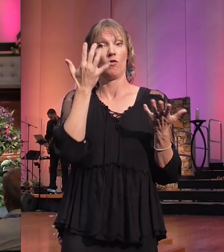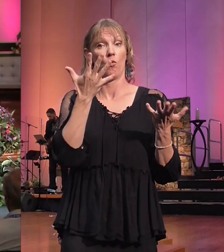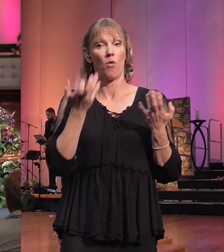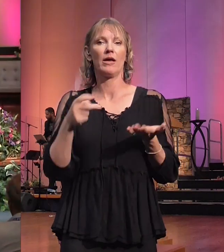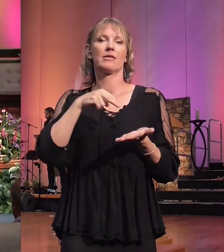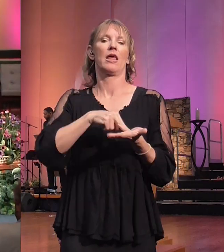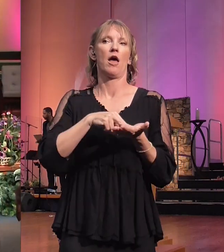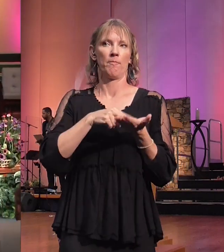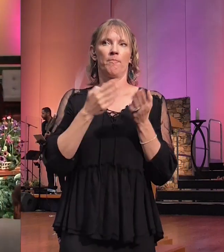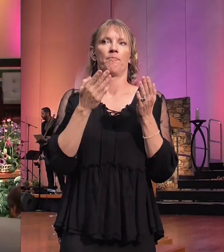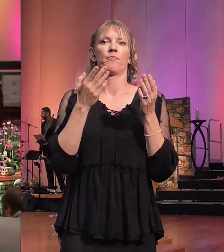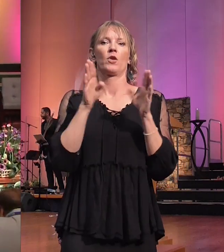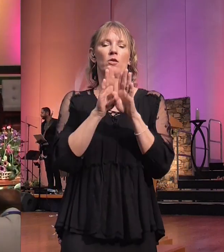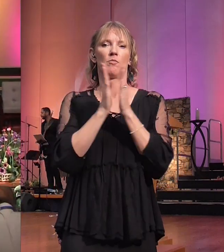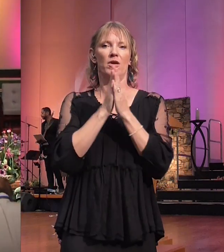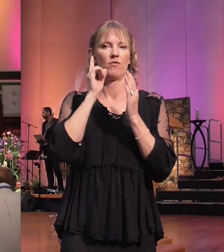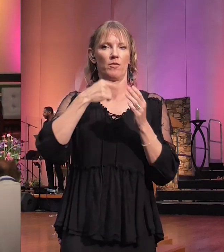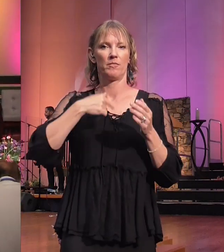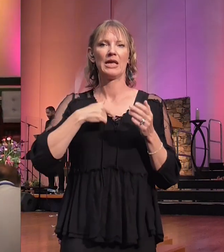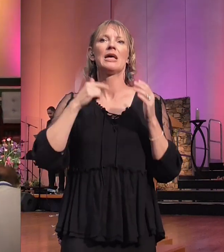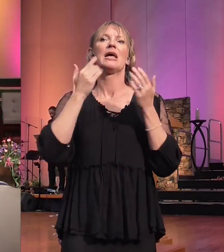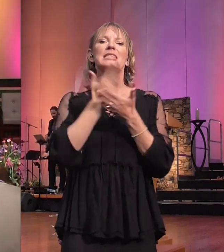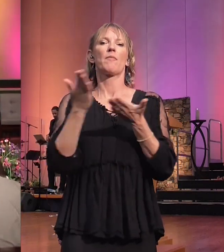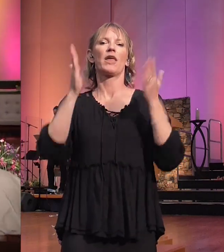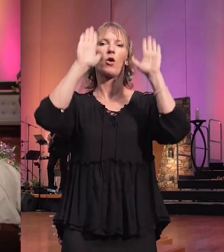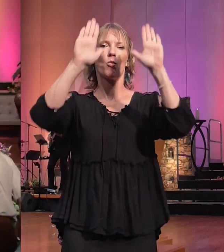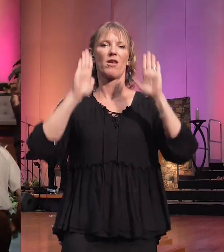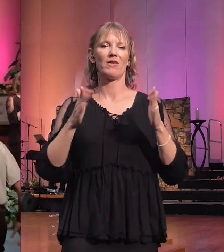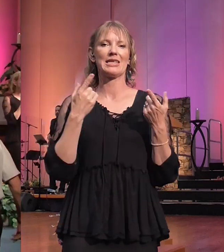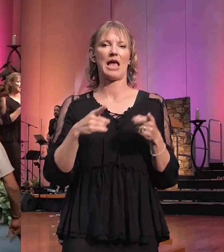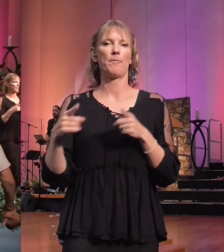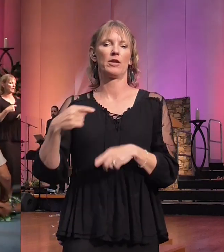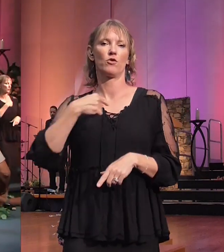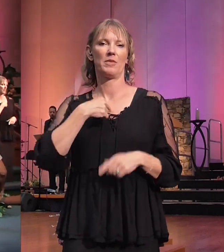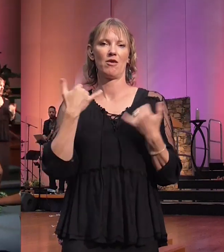like this. If you want to repeat after me, something wonderful is happening to me right now.